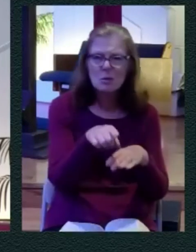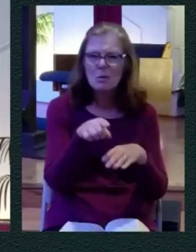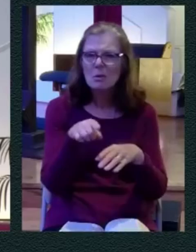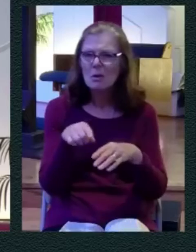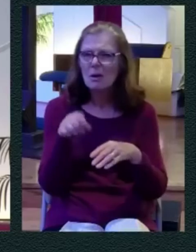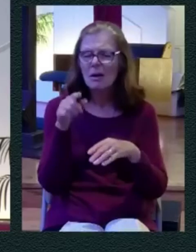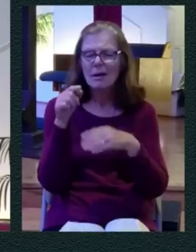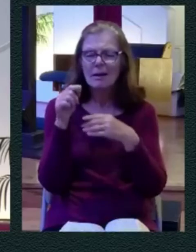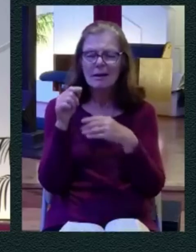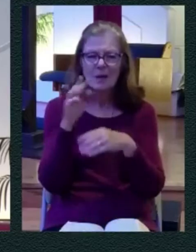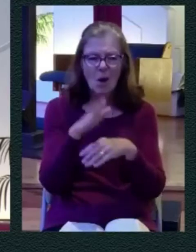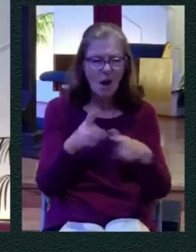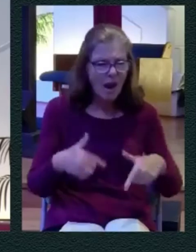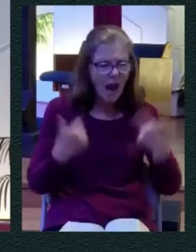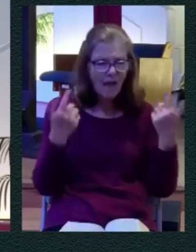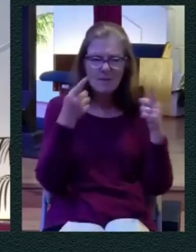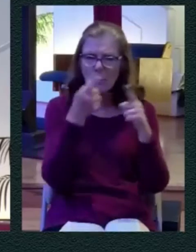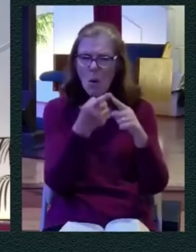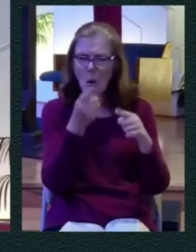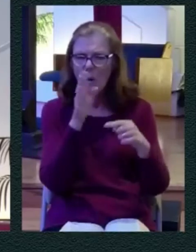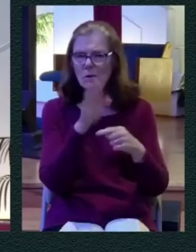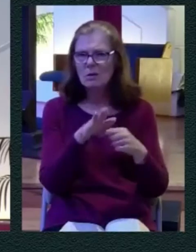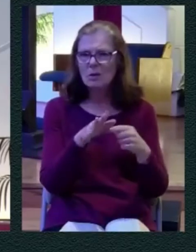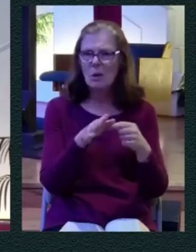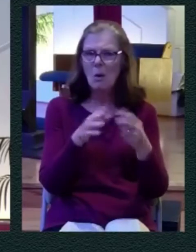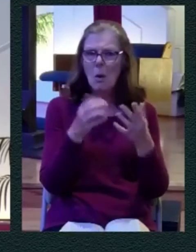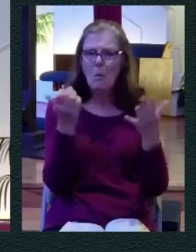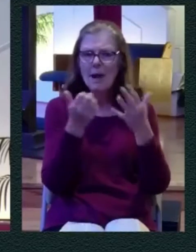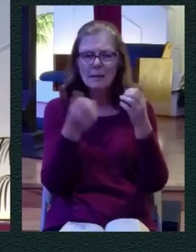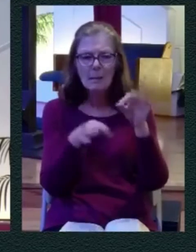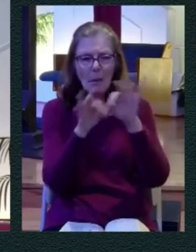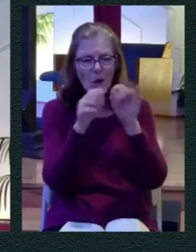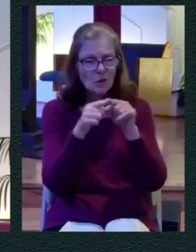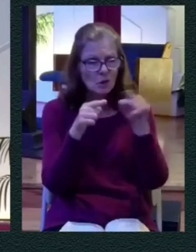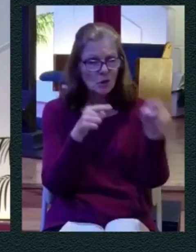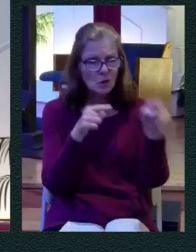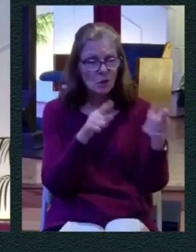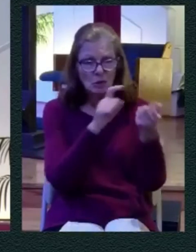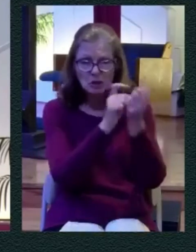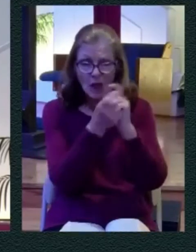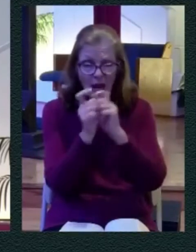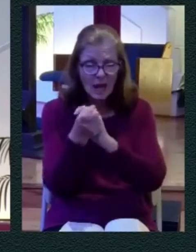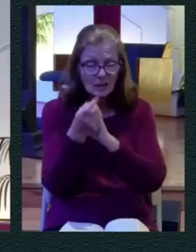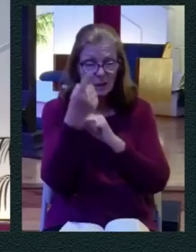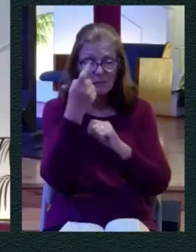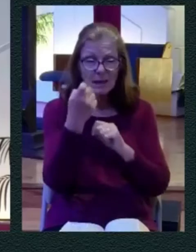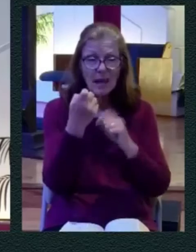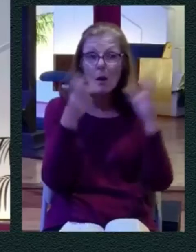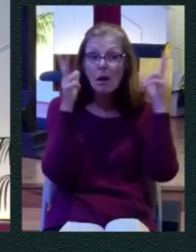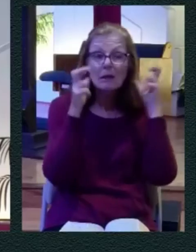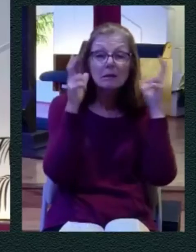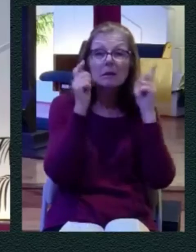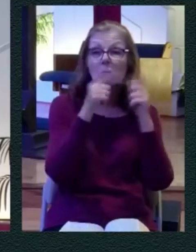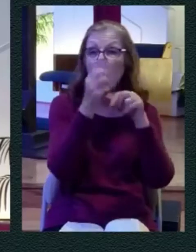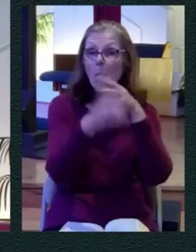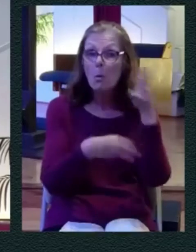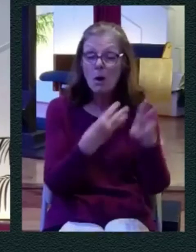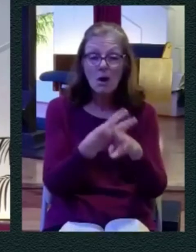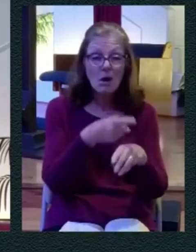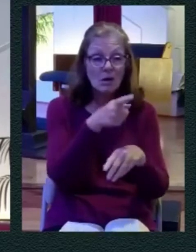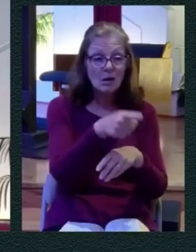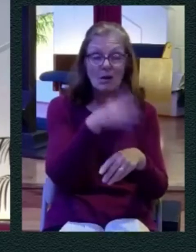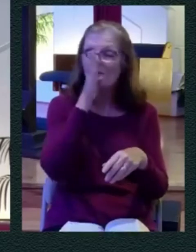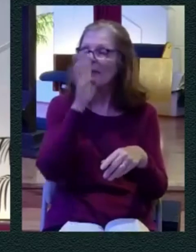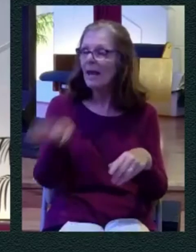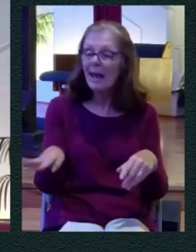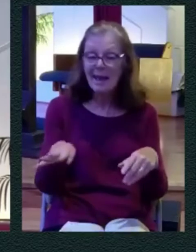goals and your priorities and your purposes, and you neglect my word, and you don't